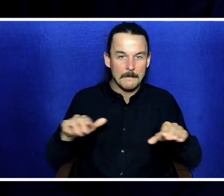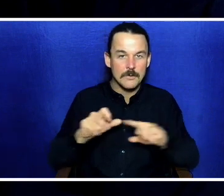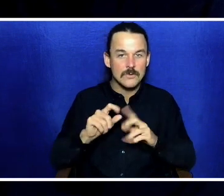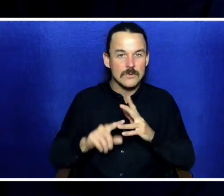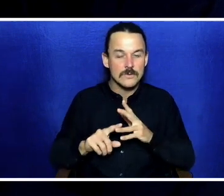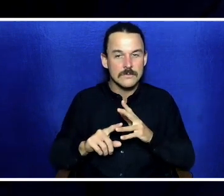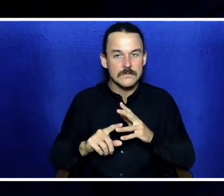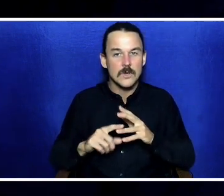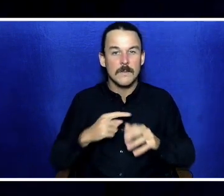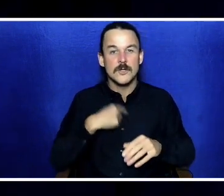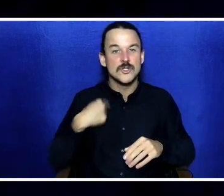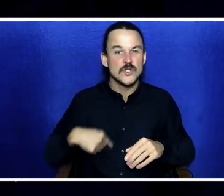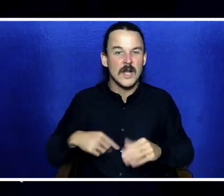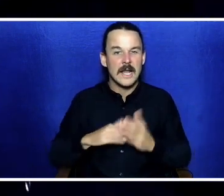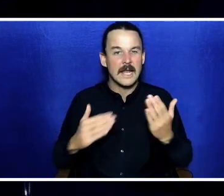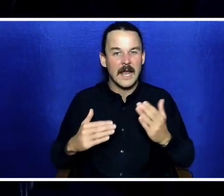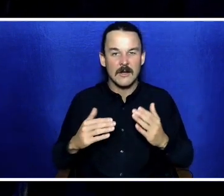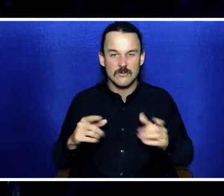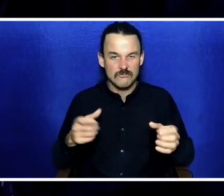they know how,